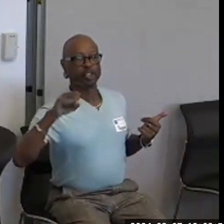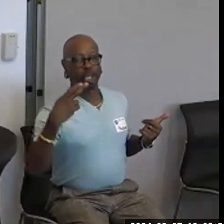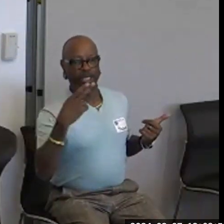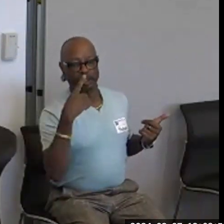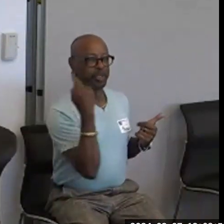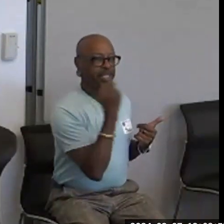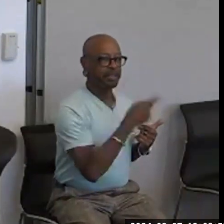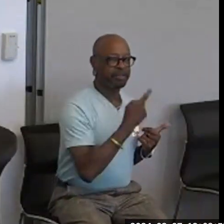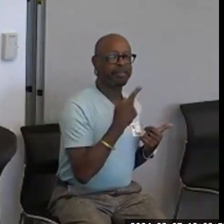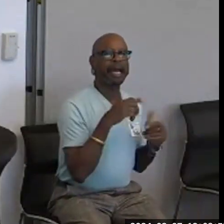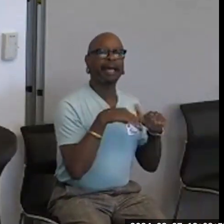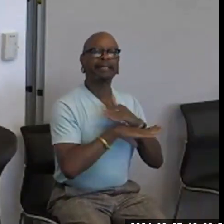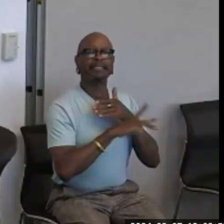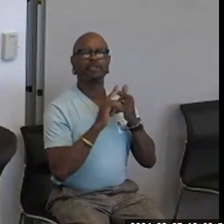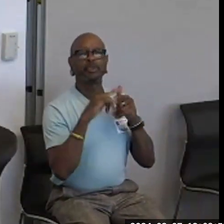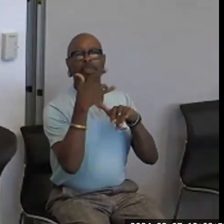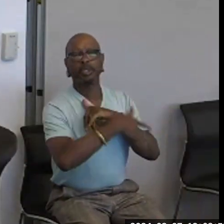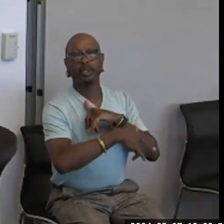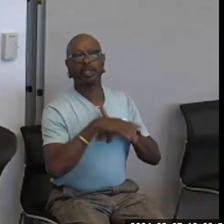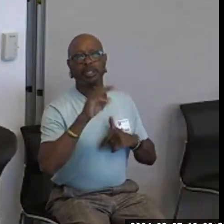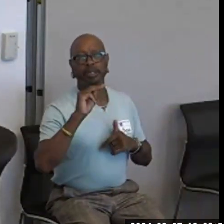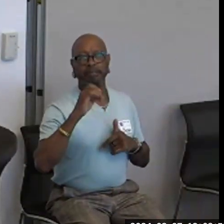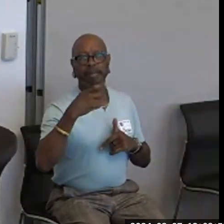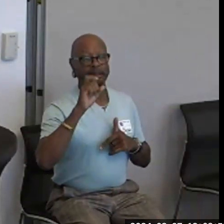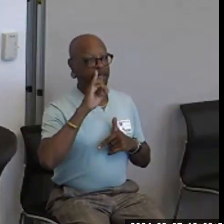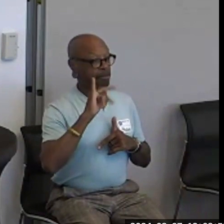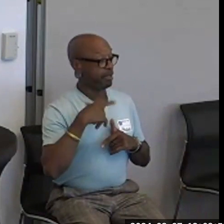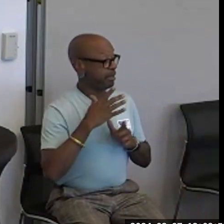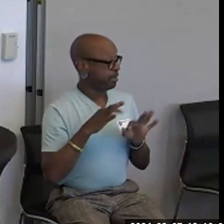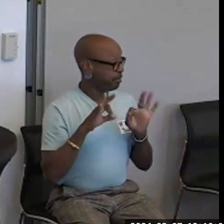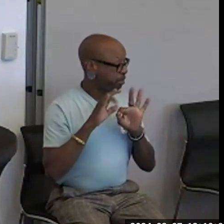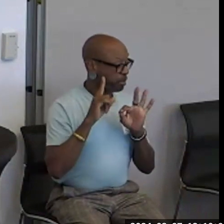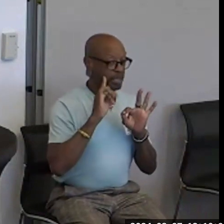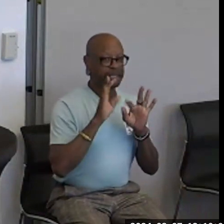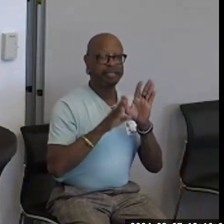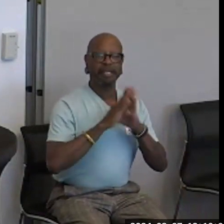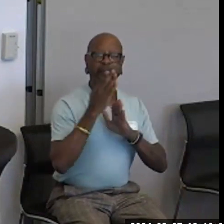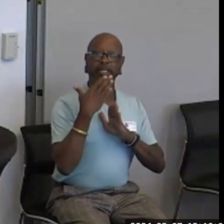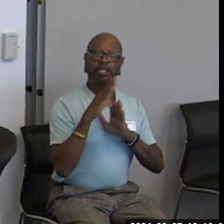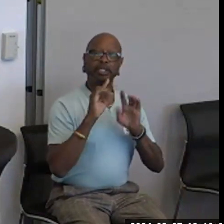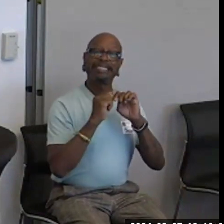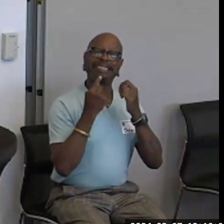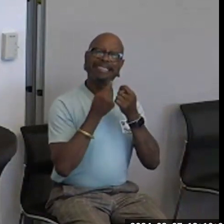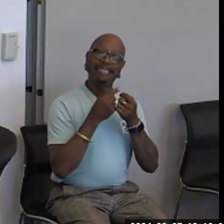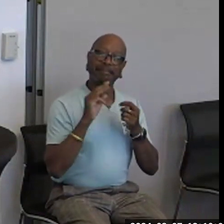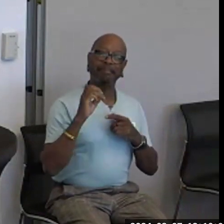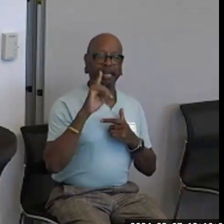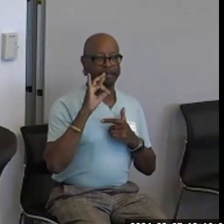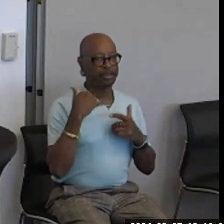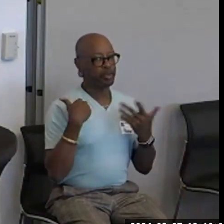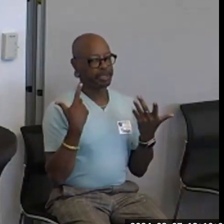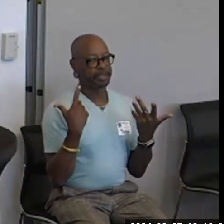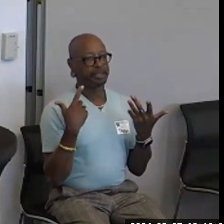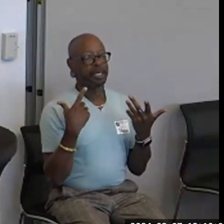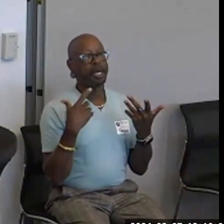maps, which are of course important in providing a good TMAP. Is what is the data source.